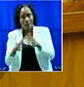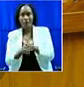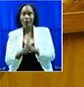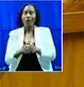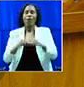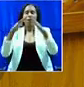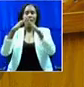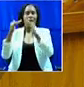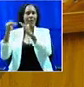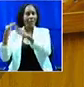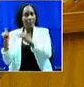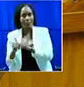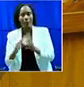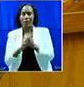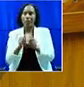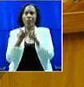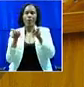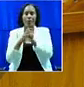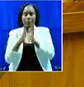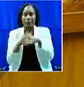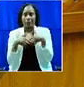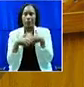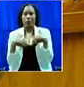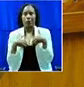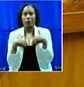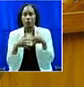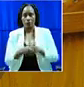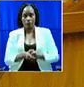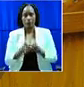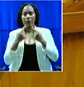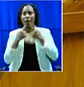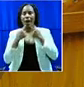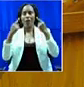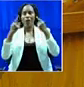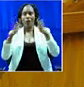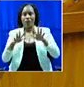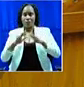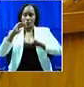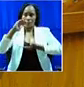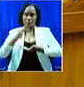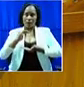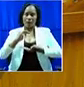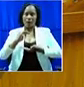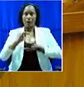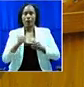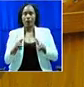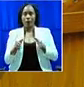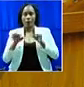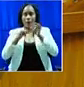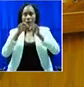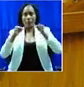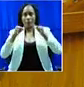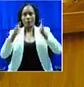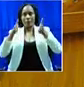stress. We announced a relief package, which, with a total value